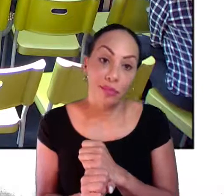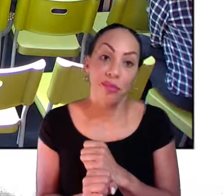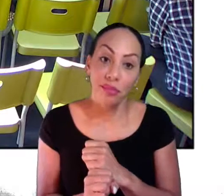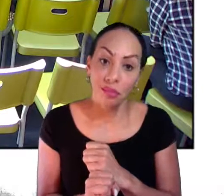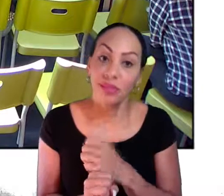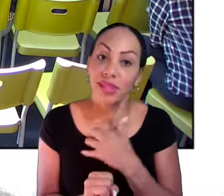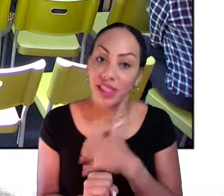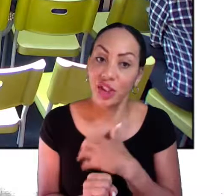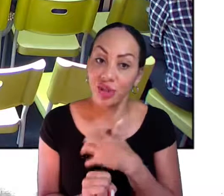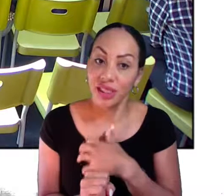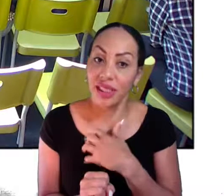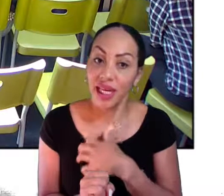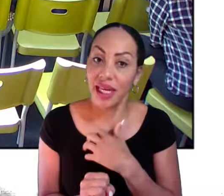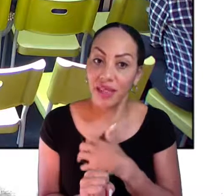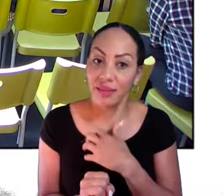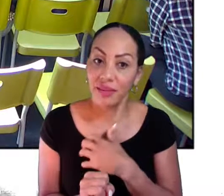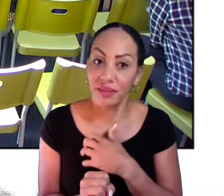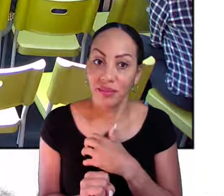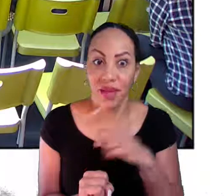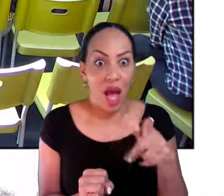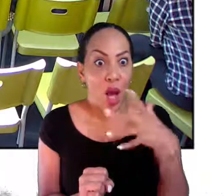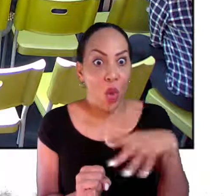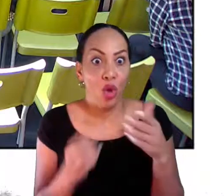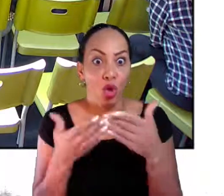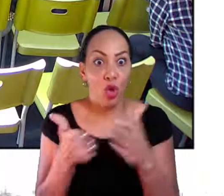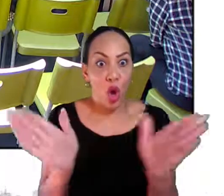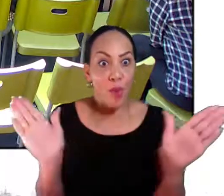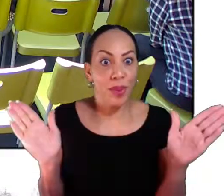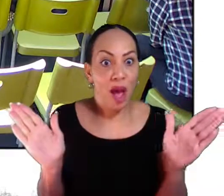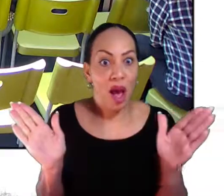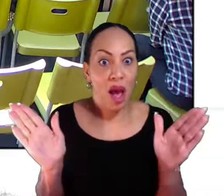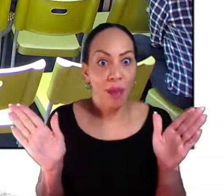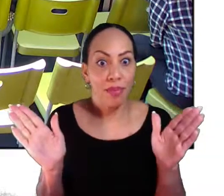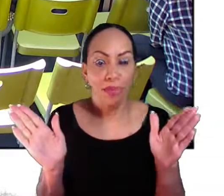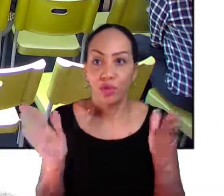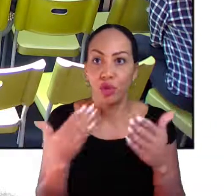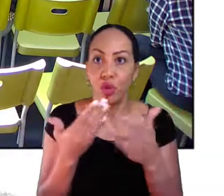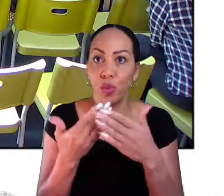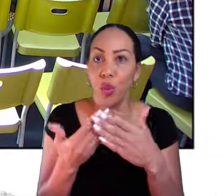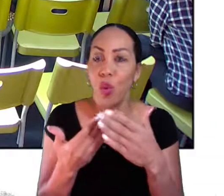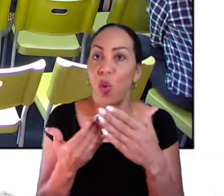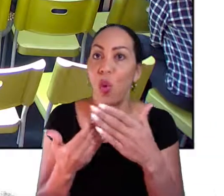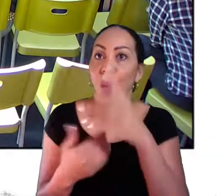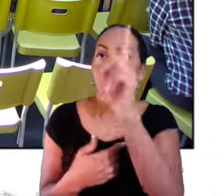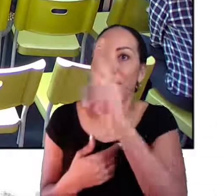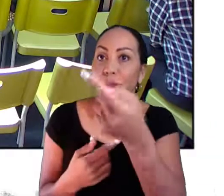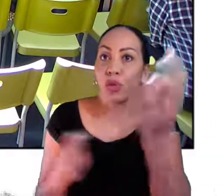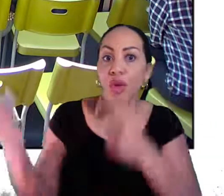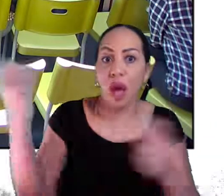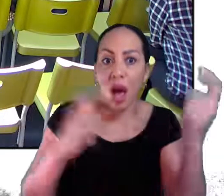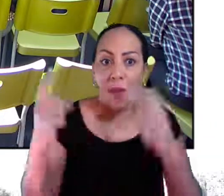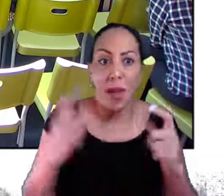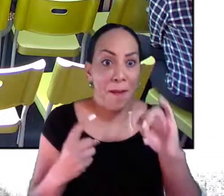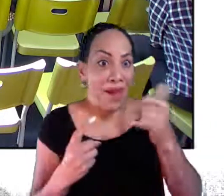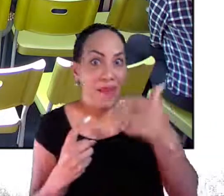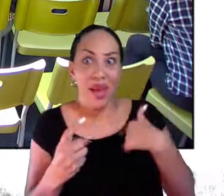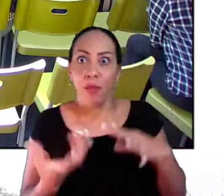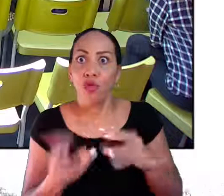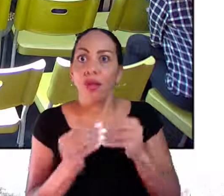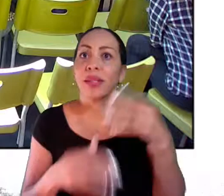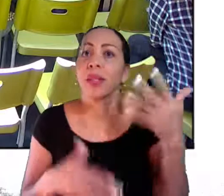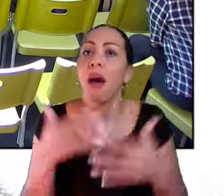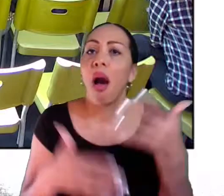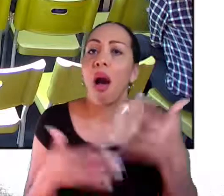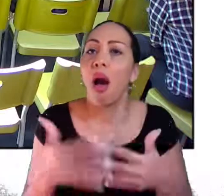harm. What you need to do is make sure that the cultures that the community that you're already serving and the culture that you're already creating works for the people